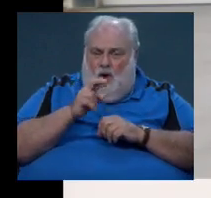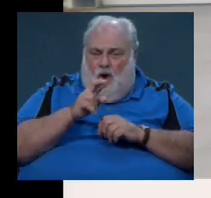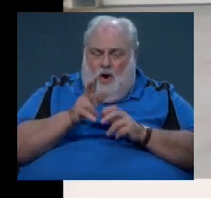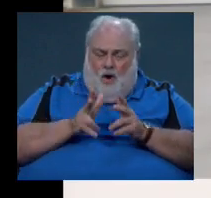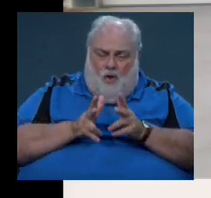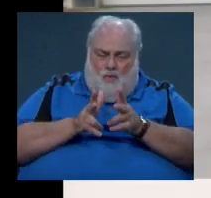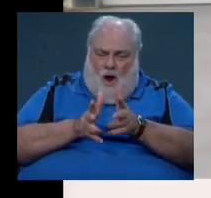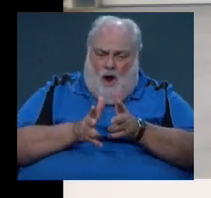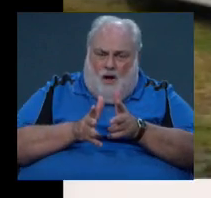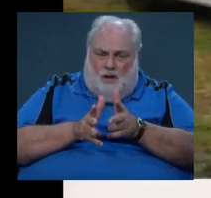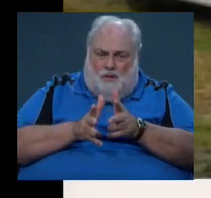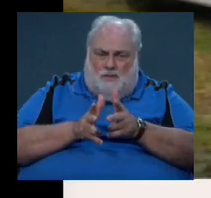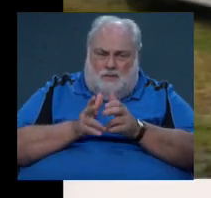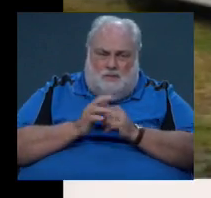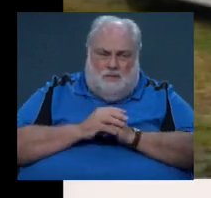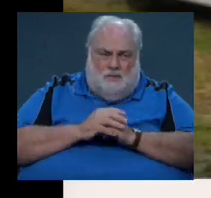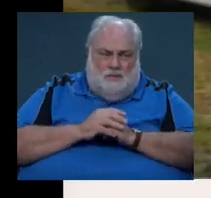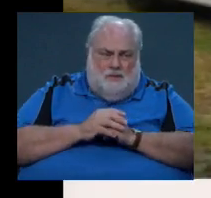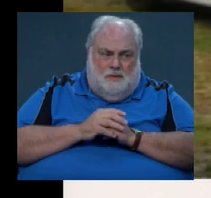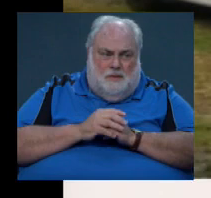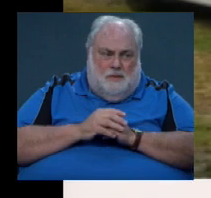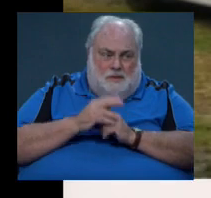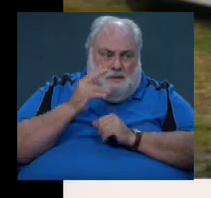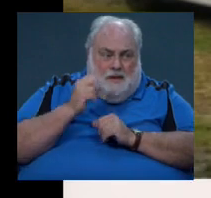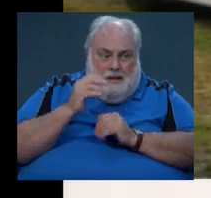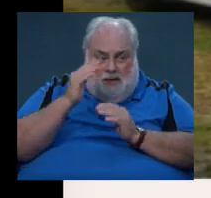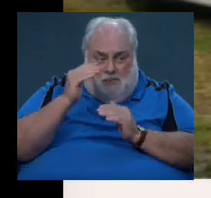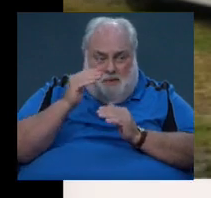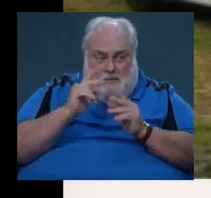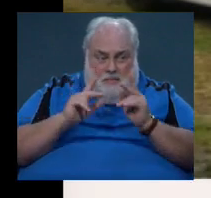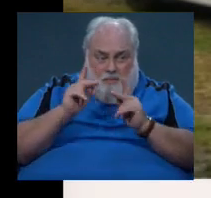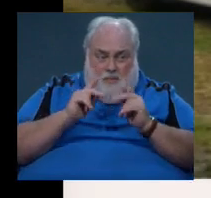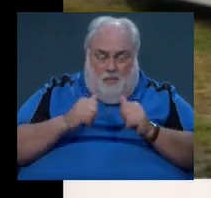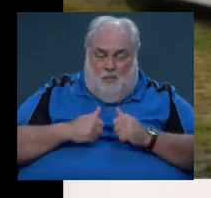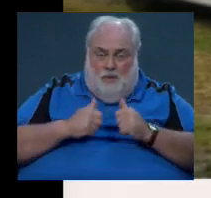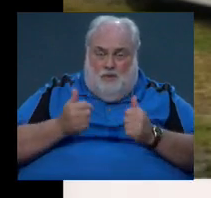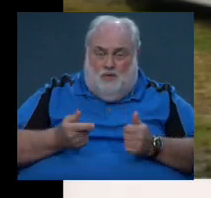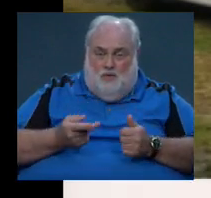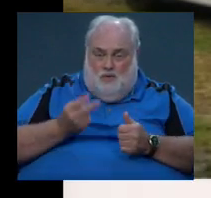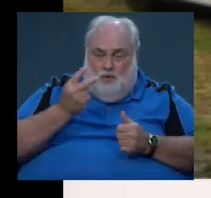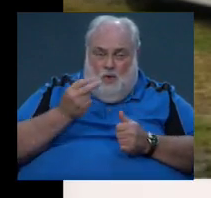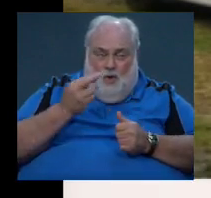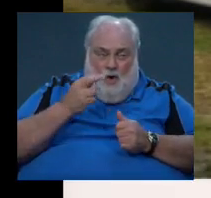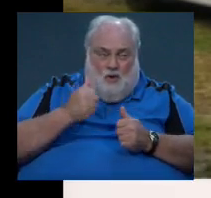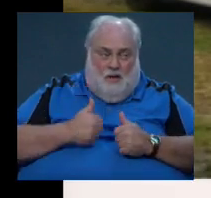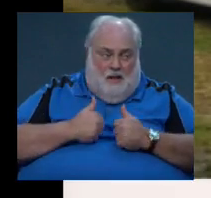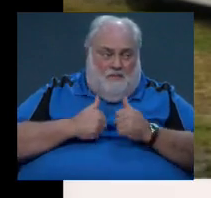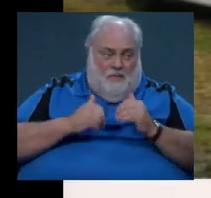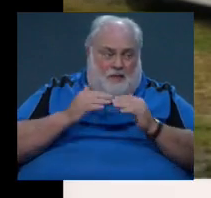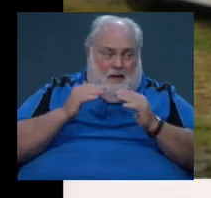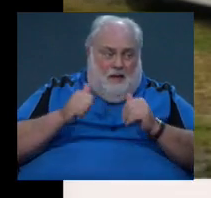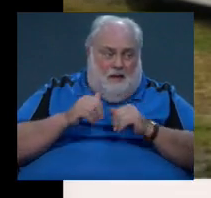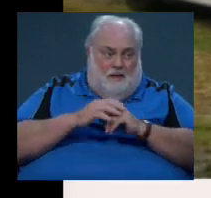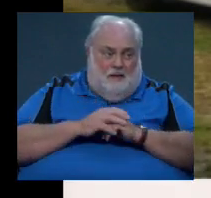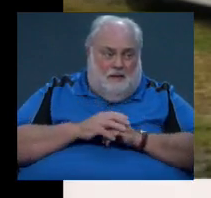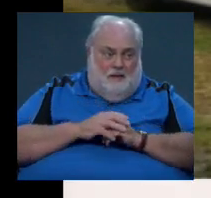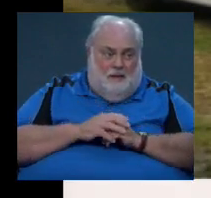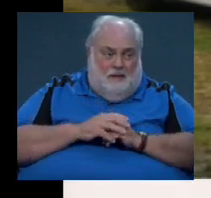garage. 2 cars. He's expecting people with 2 cars to live in his house that he has for sale